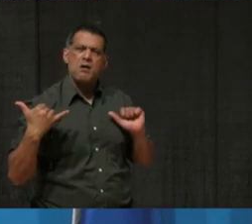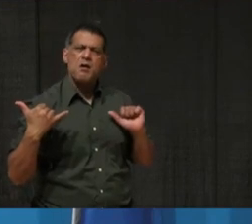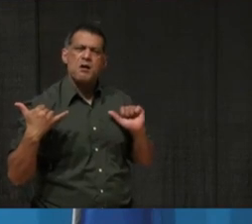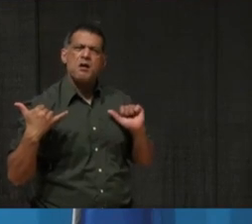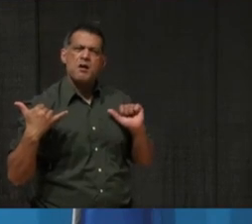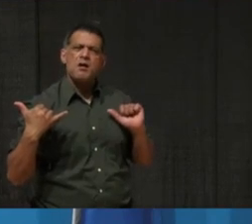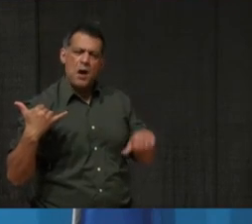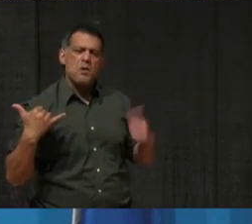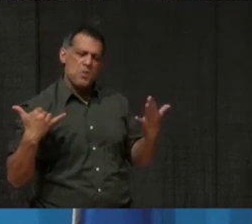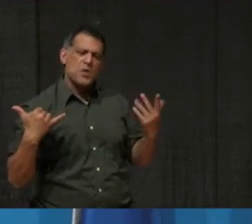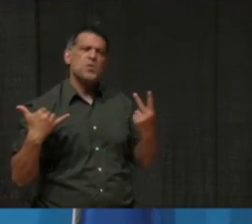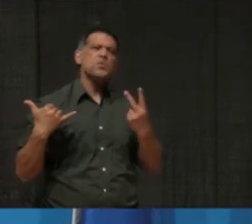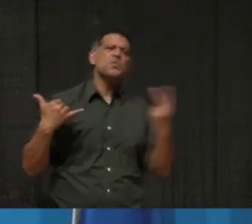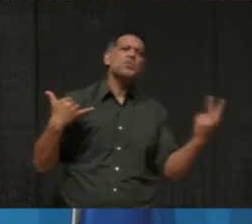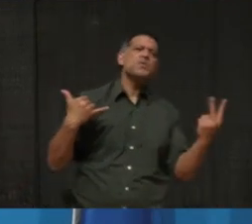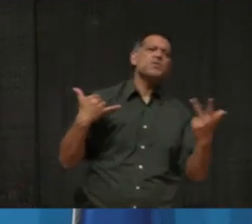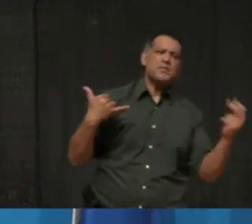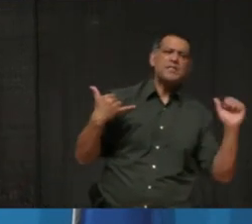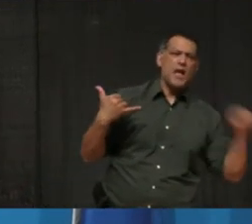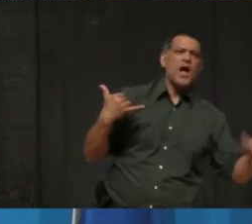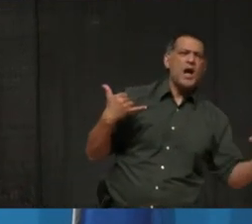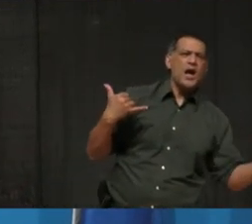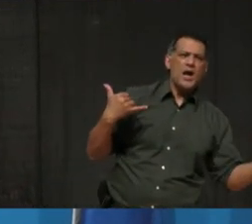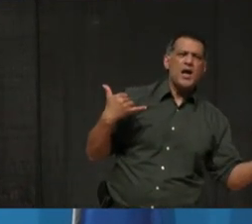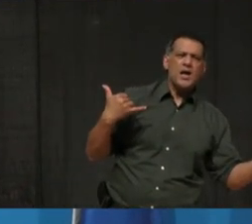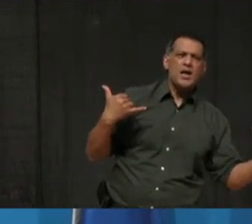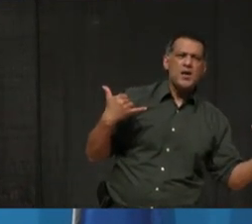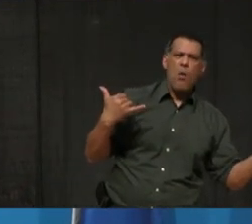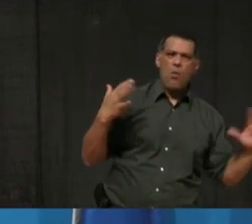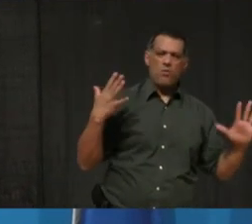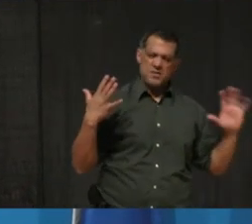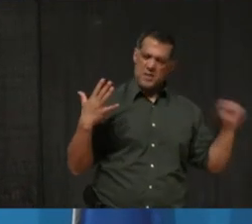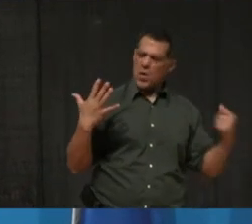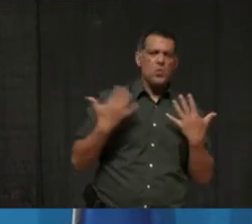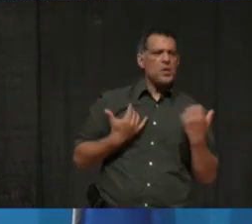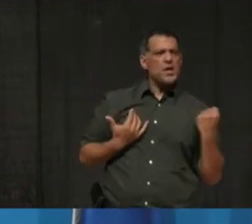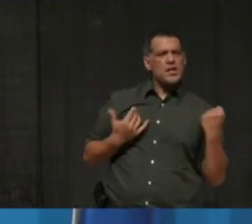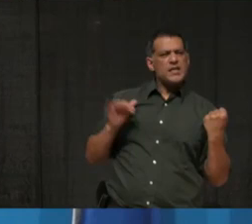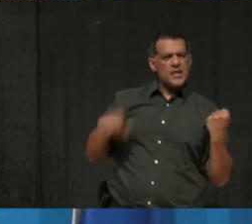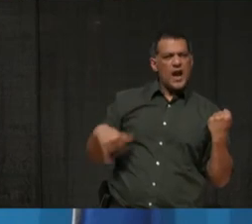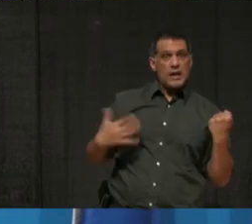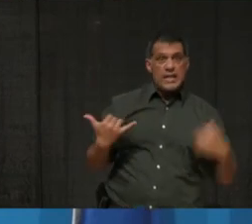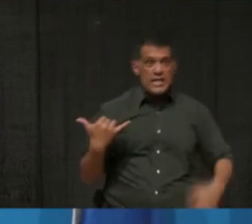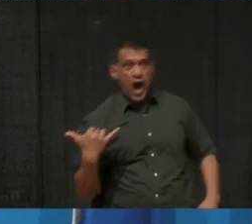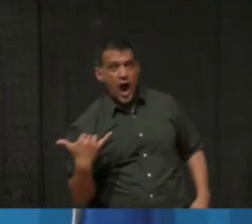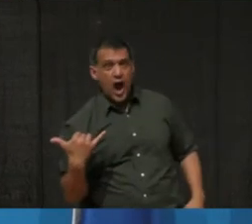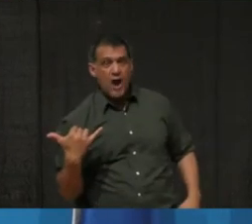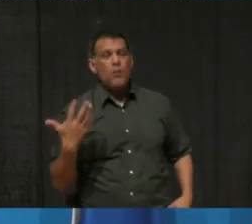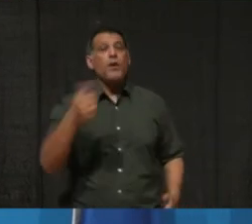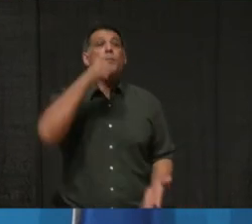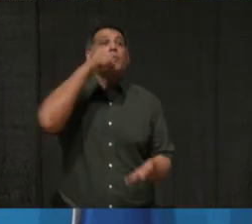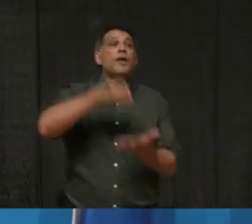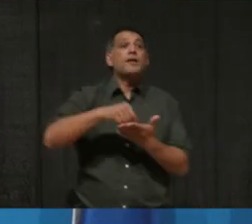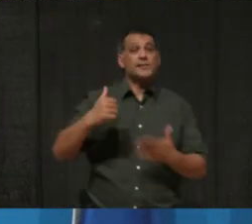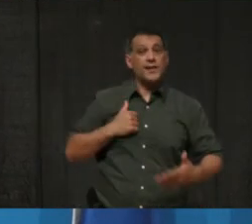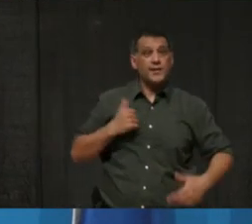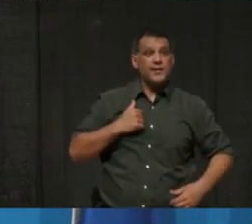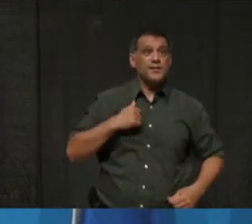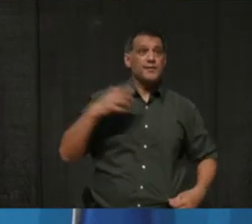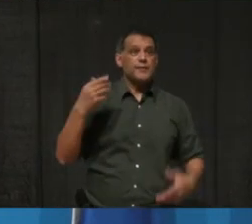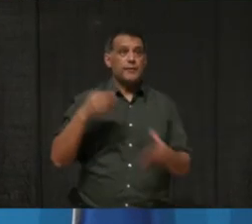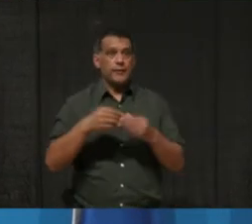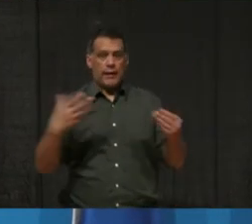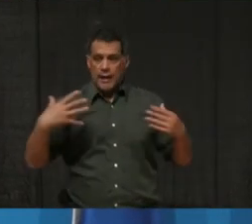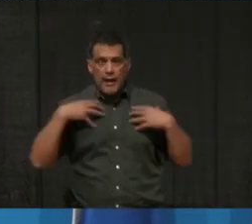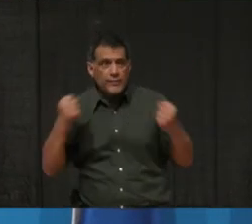2 to 4 weeks, especially as we're still seeing transmission within our our essential workers, the Canada Post outbreak that we were talking about just recently, a great